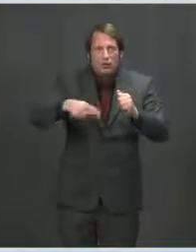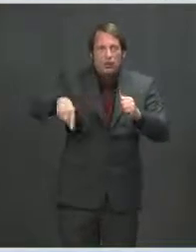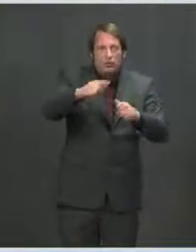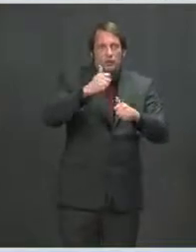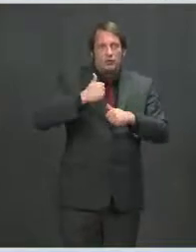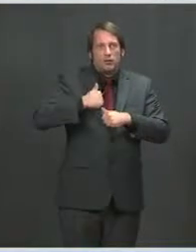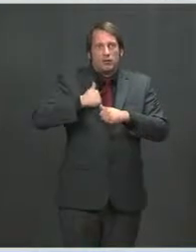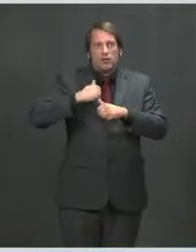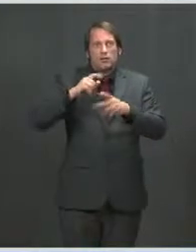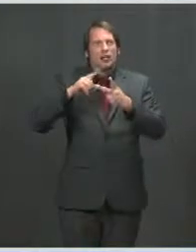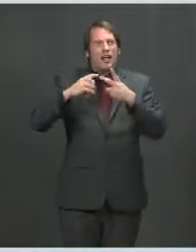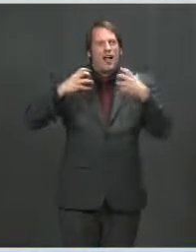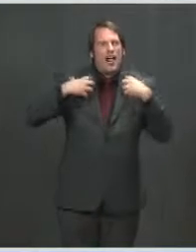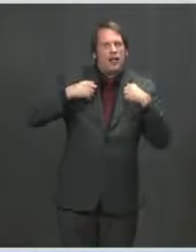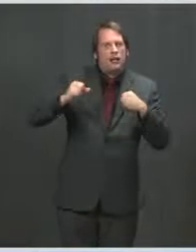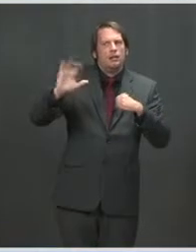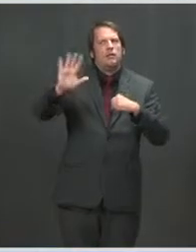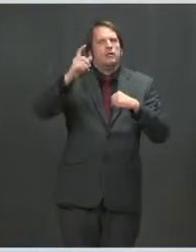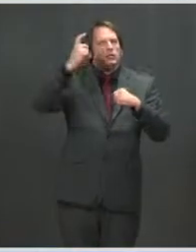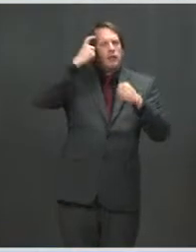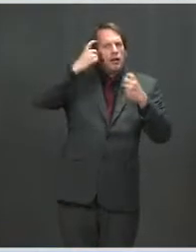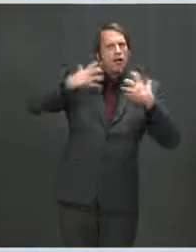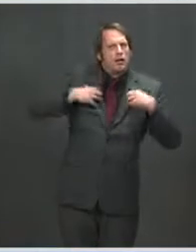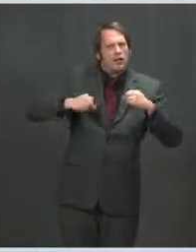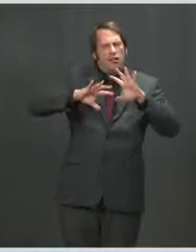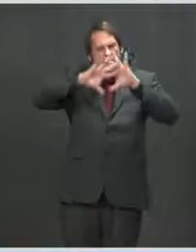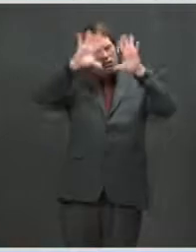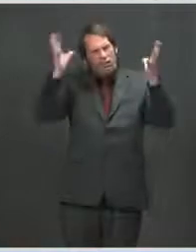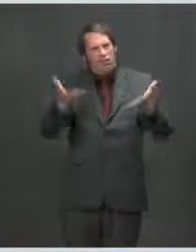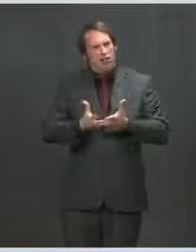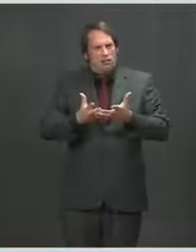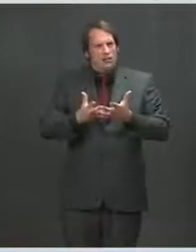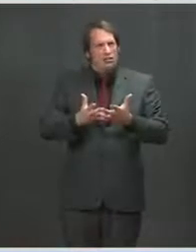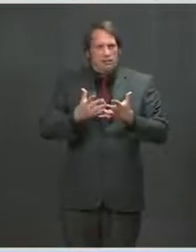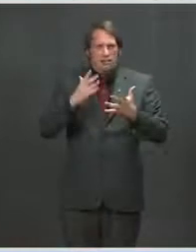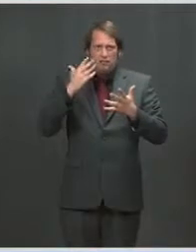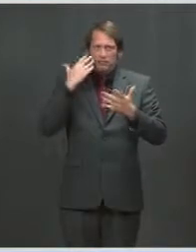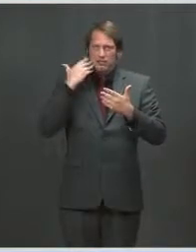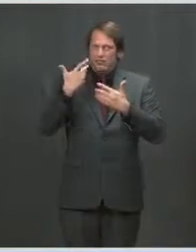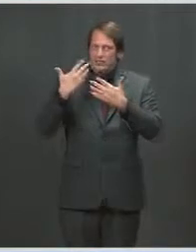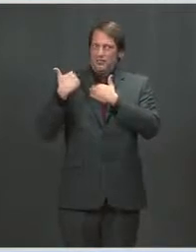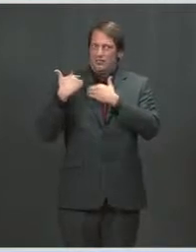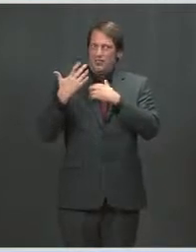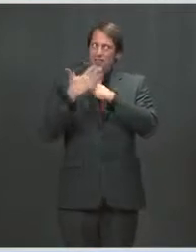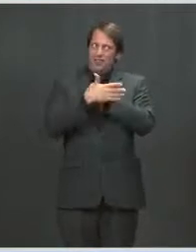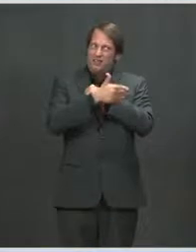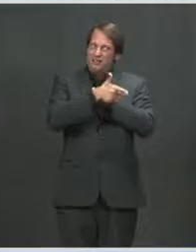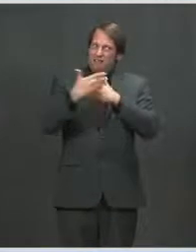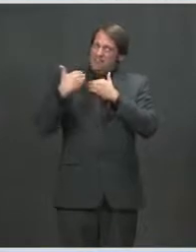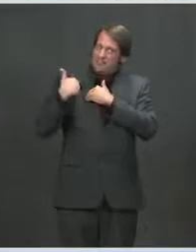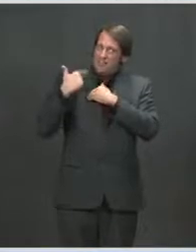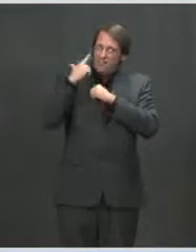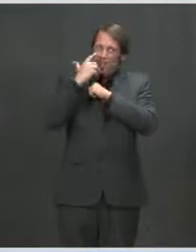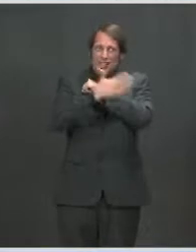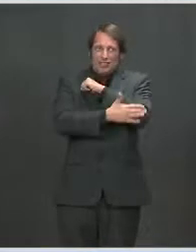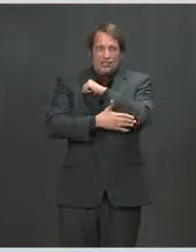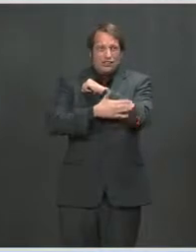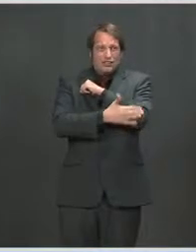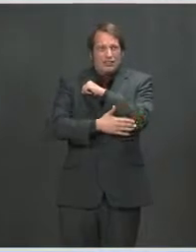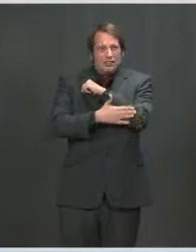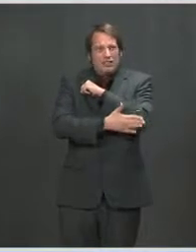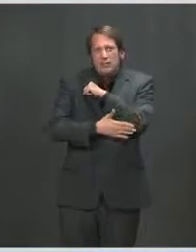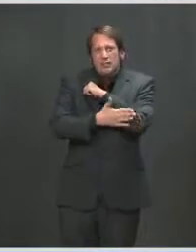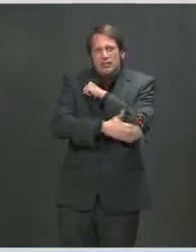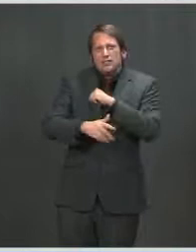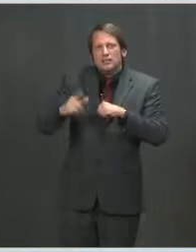Just 1% of our country has shouldered the burden of 20 years of war.